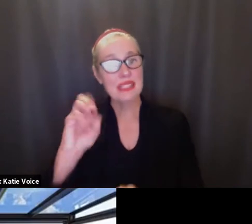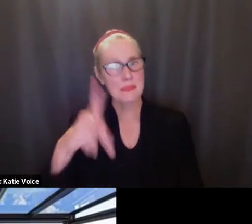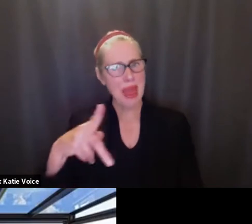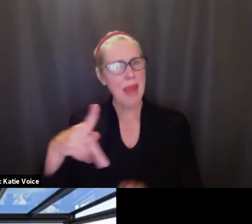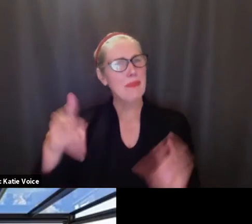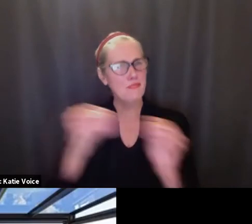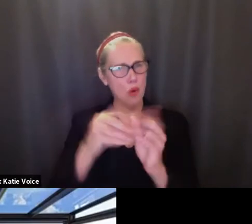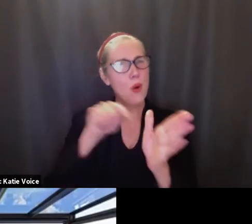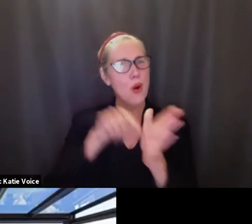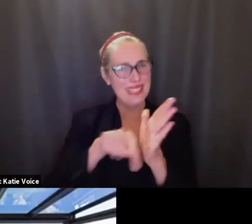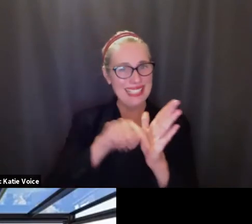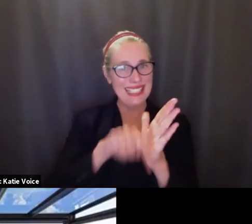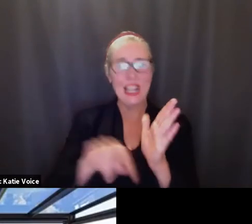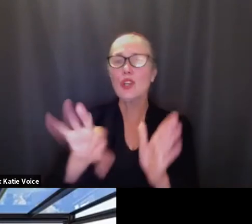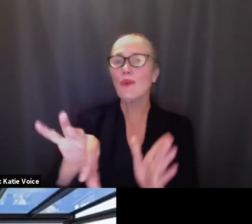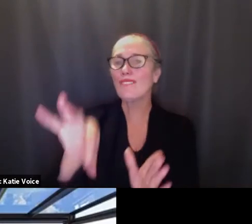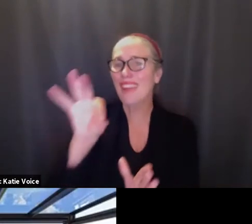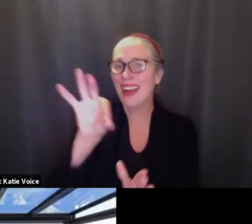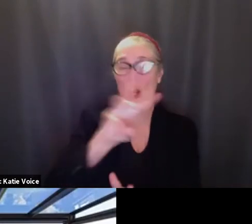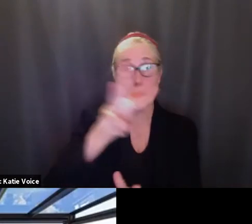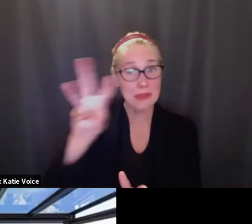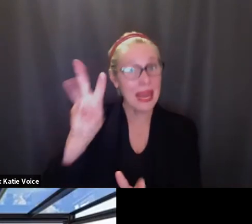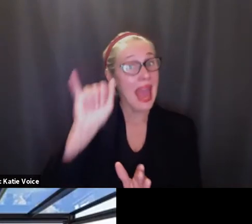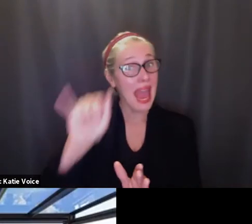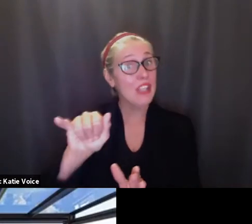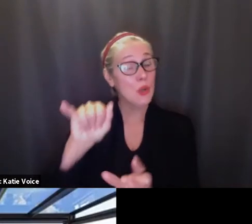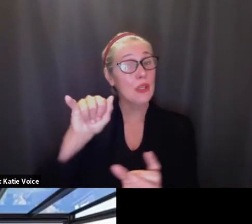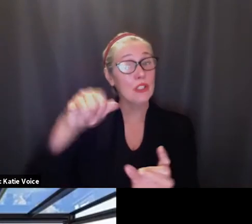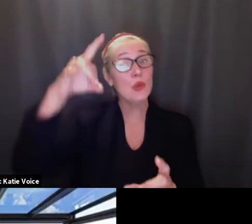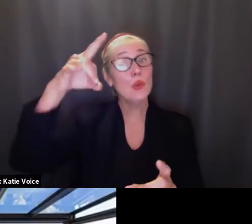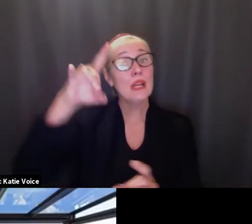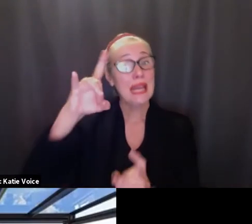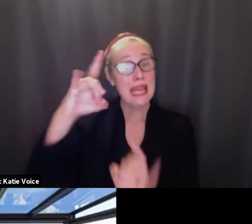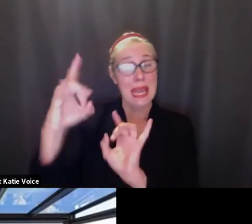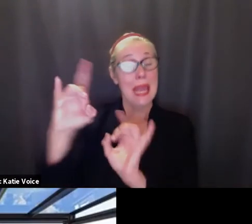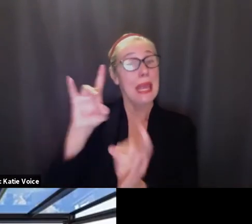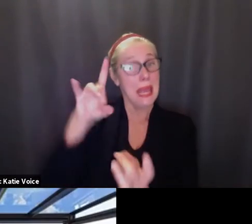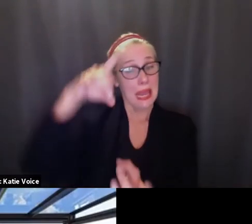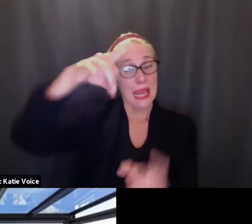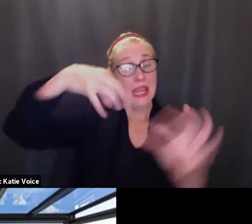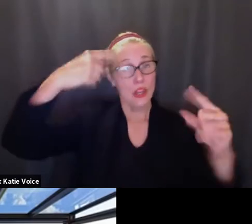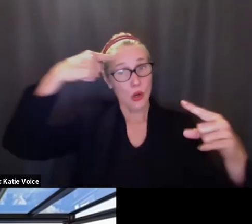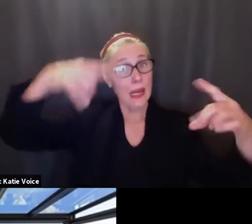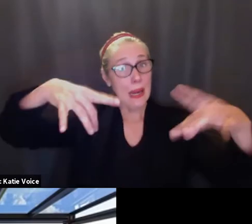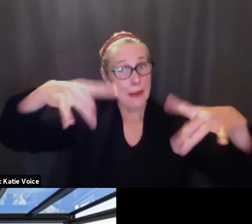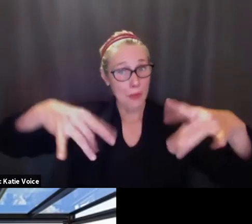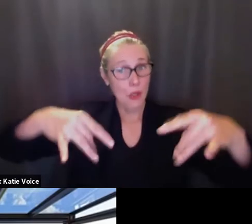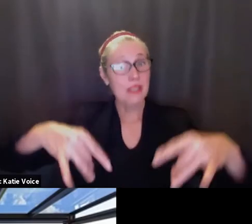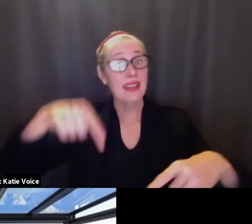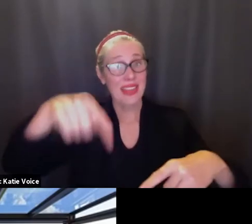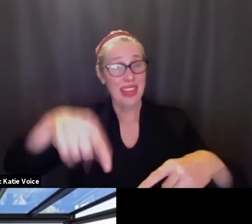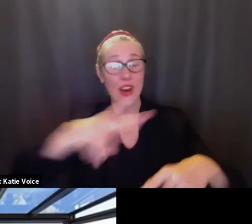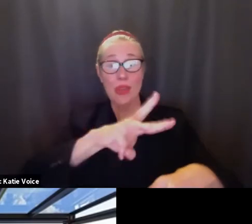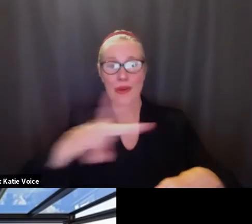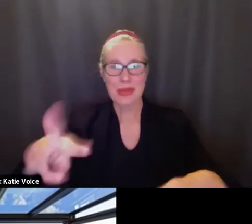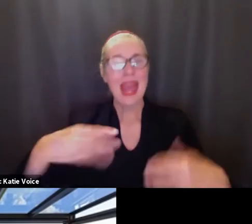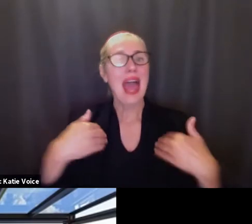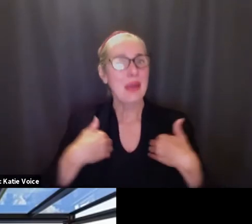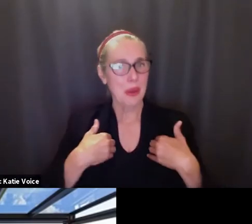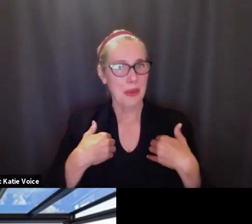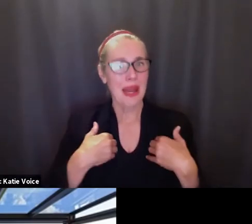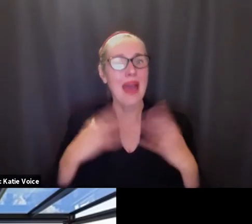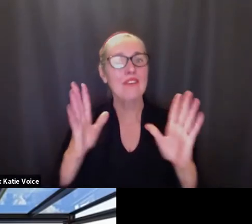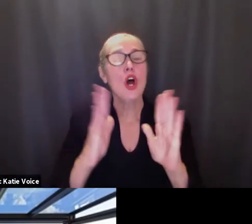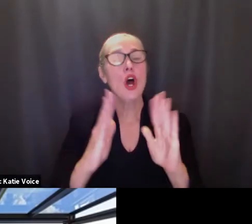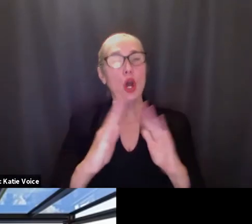provide some some input it's all on the website and we will be having some community meetings that you'll have an additional chance to review